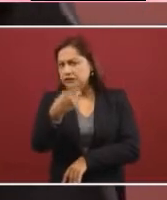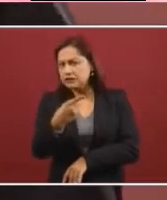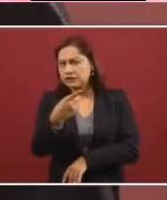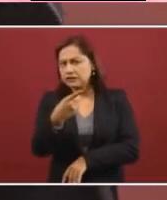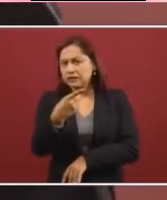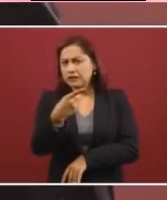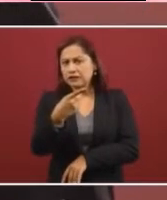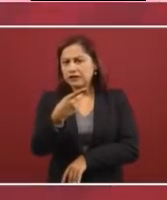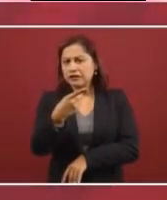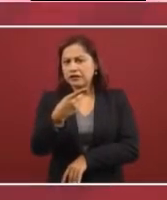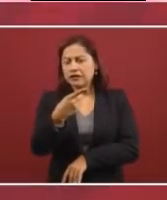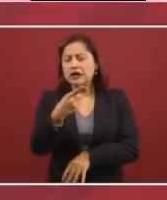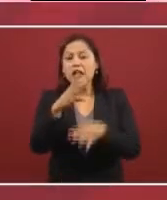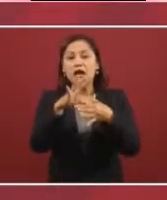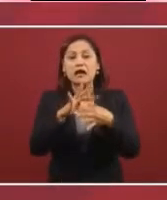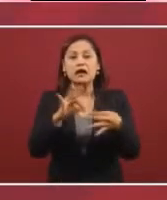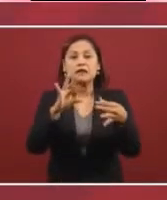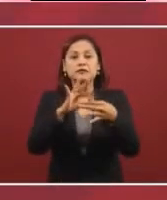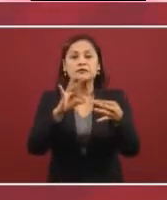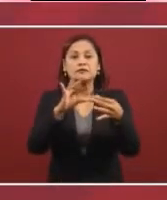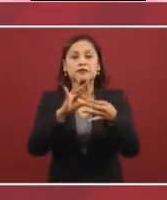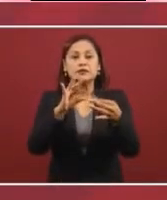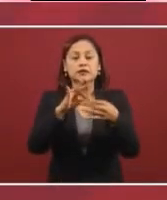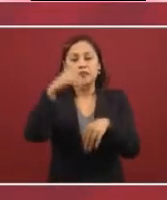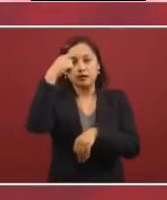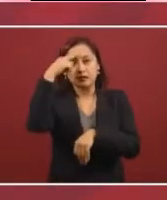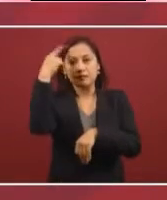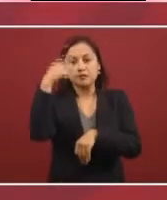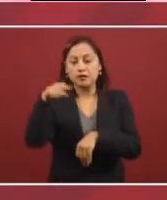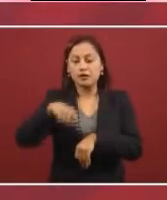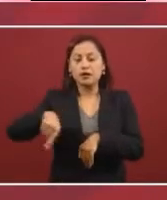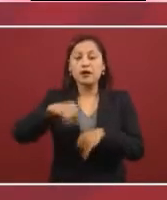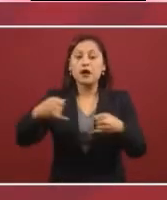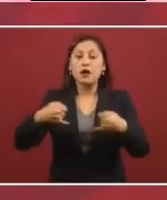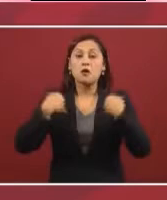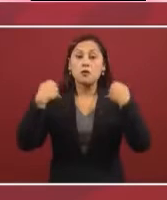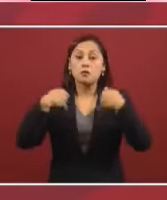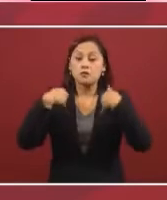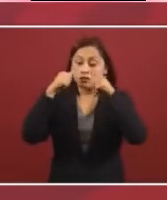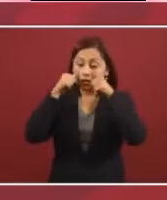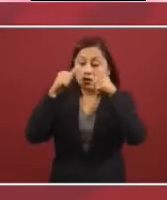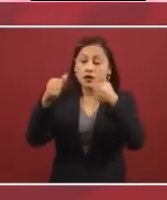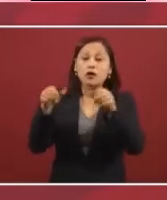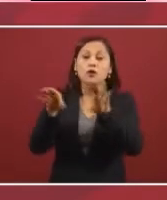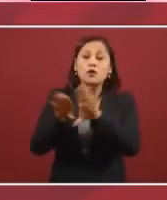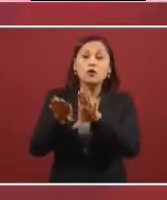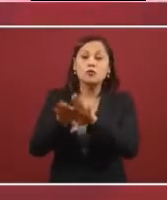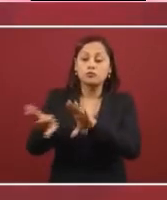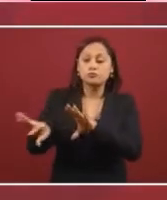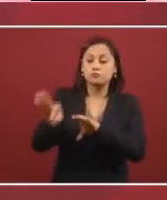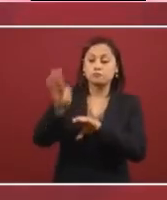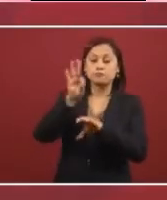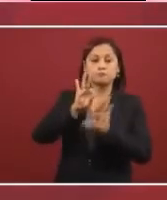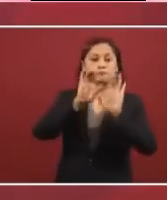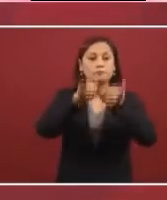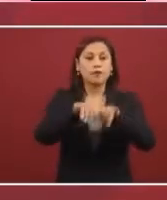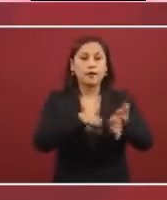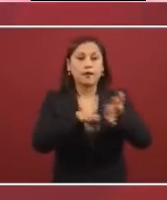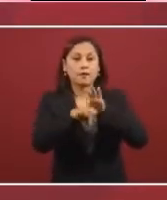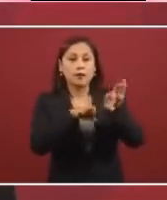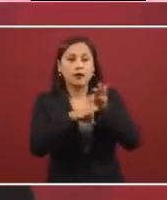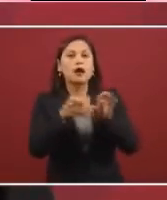said that we were going to train the children as, or young people as apprentices.